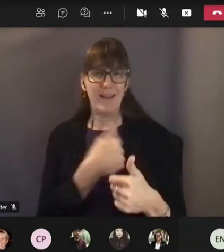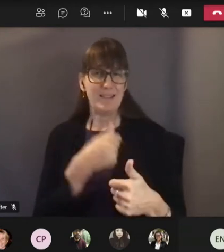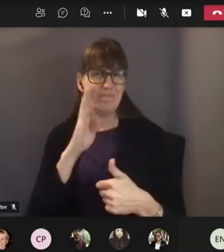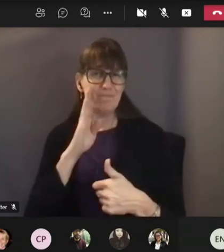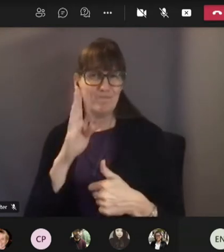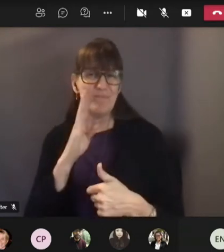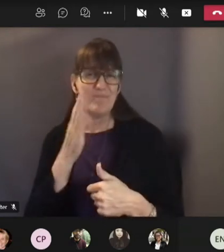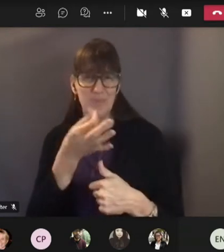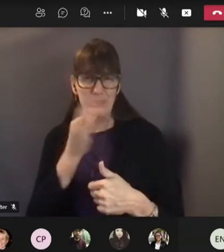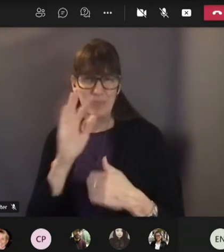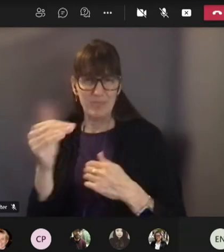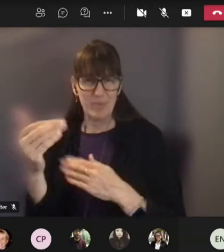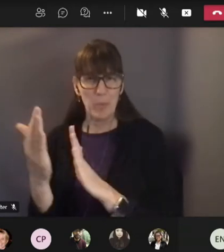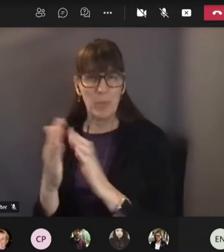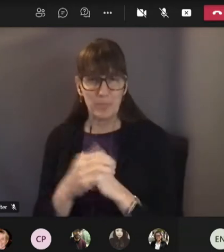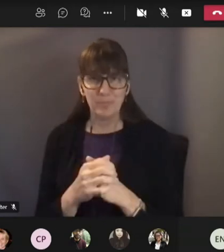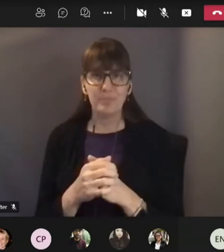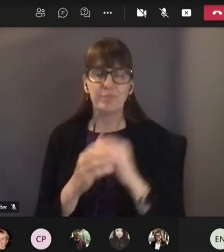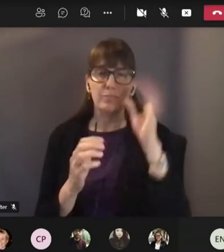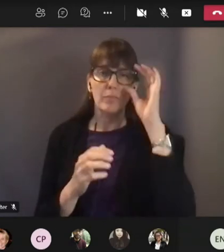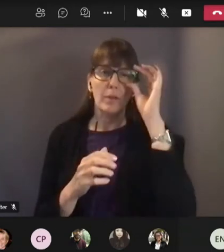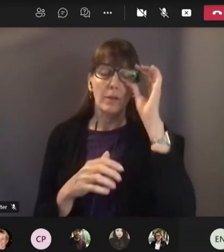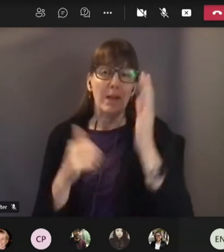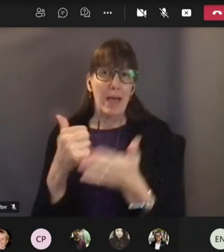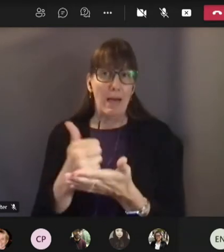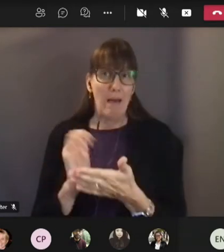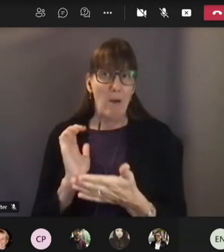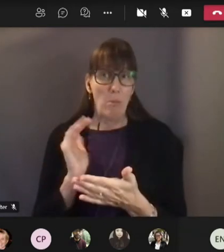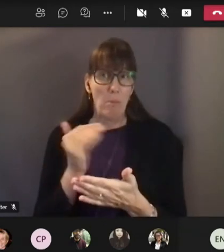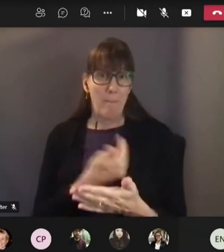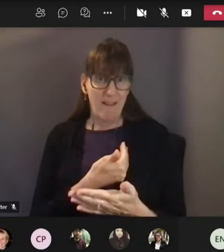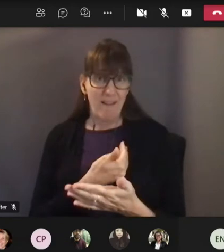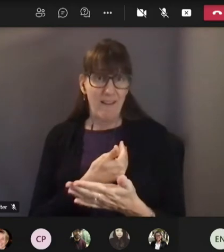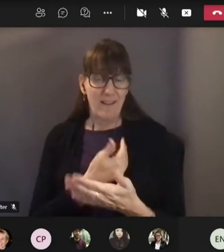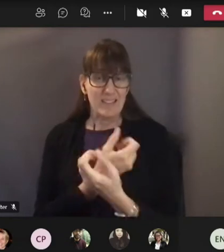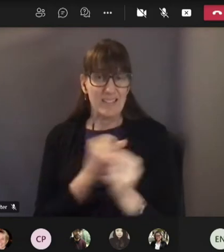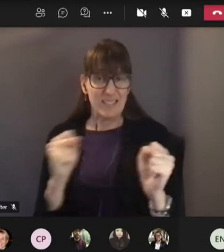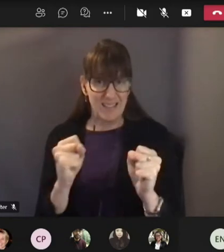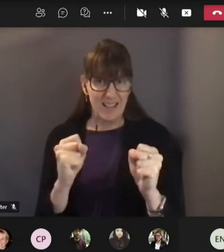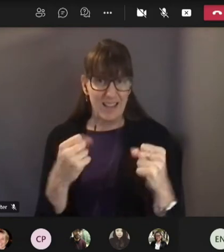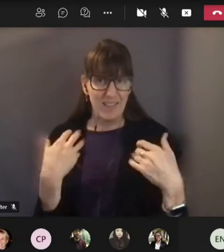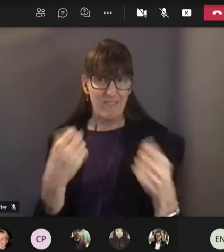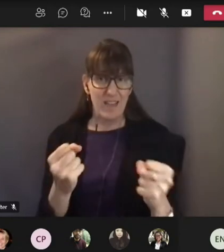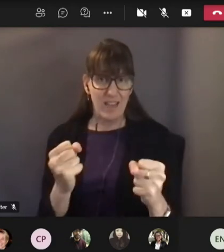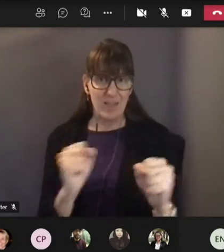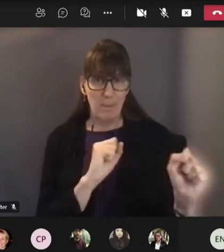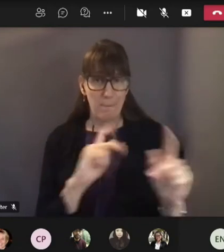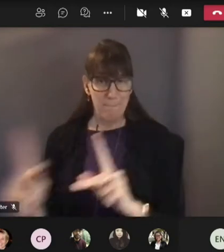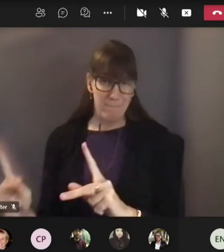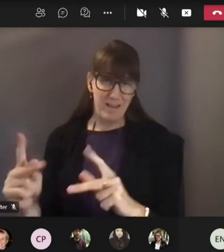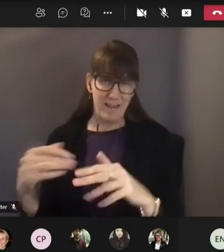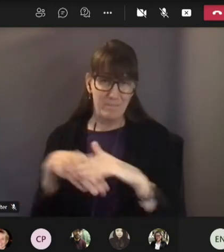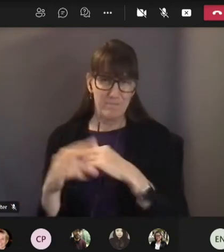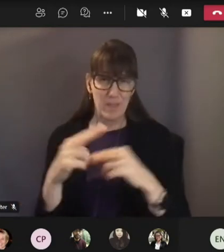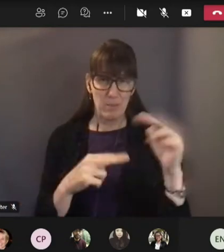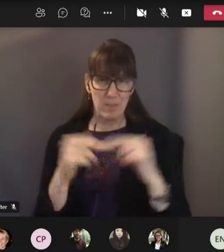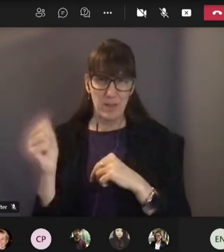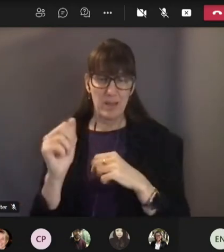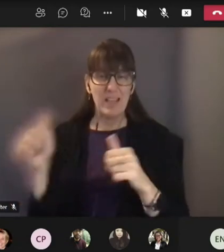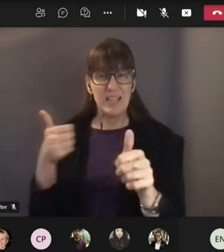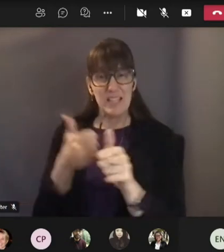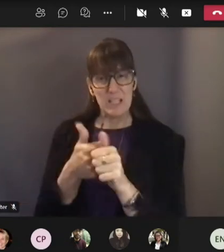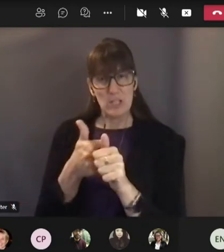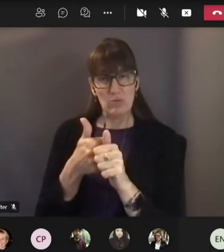us. So you can help us support a safe and healthy return to our buildings by continuing to follow the guidance of our public